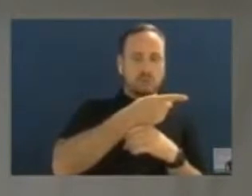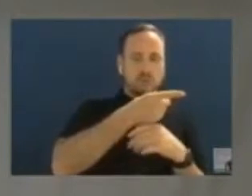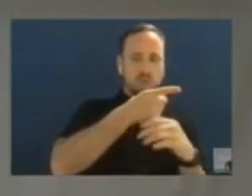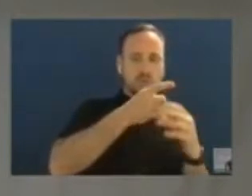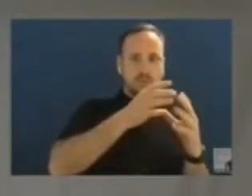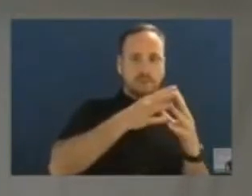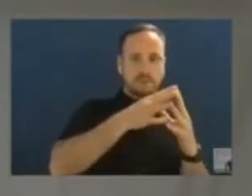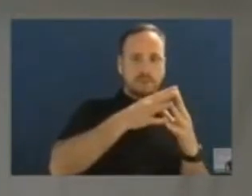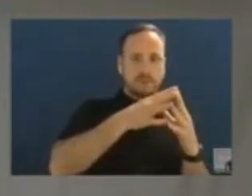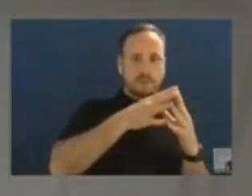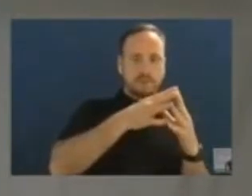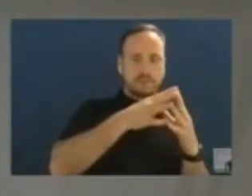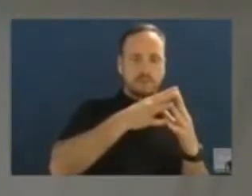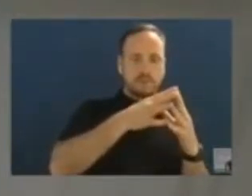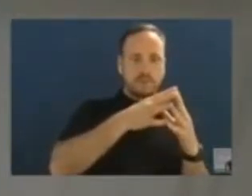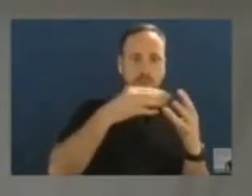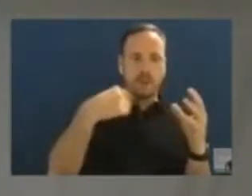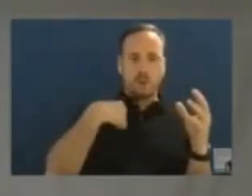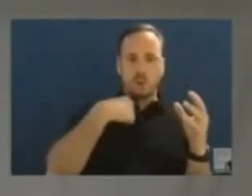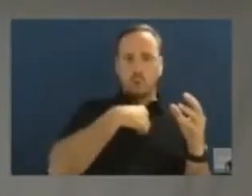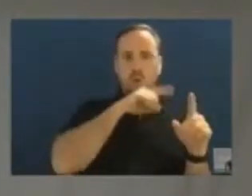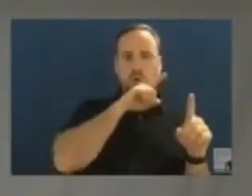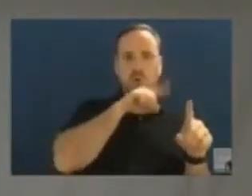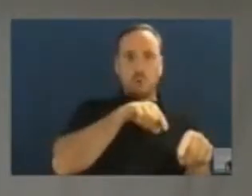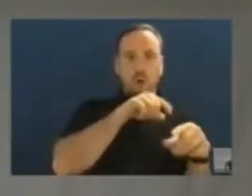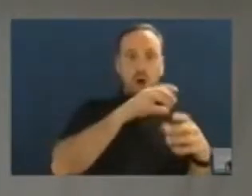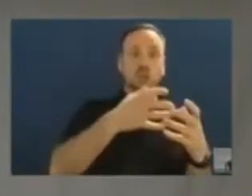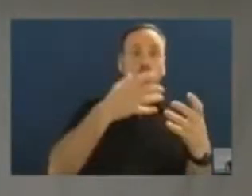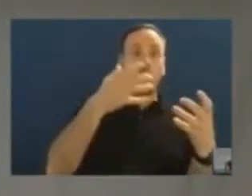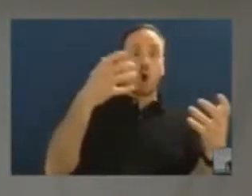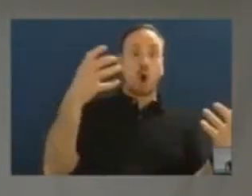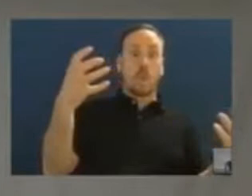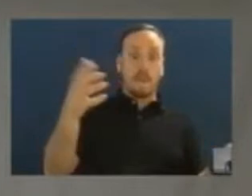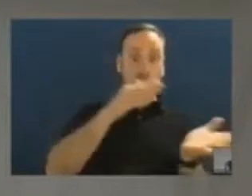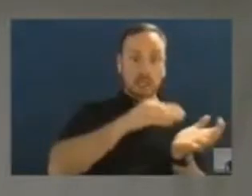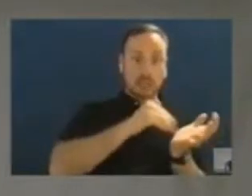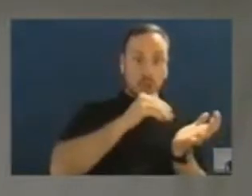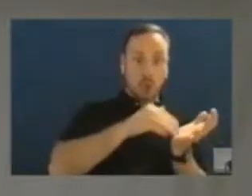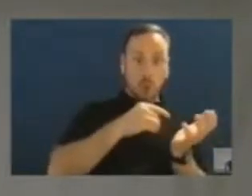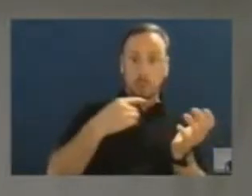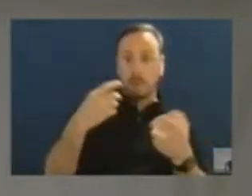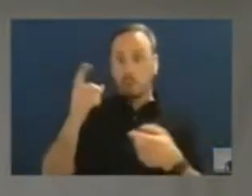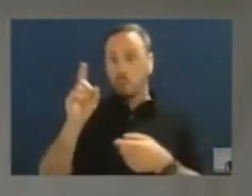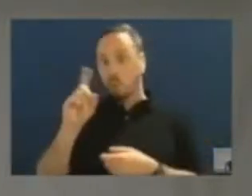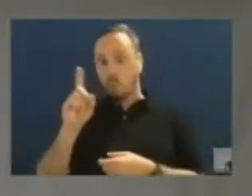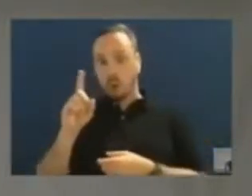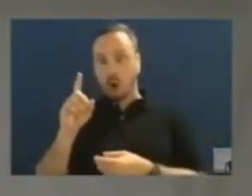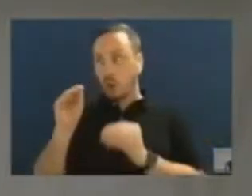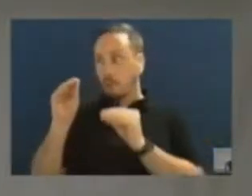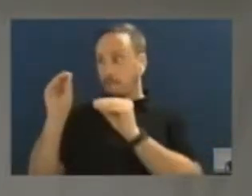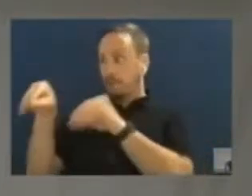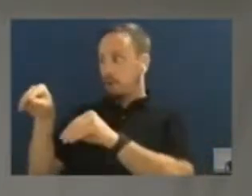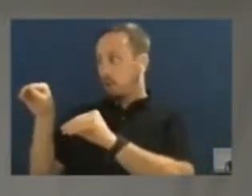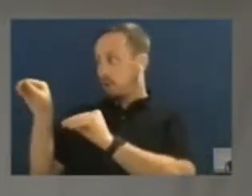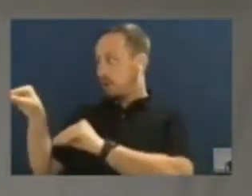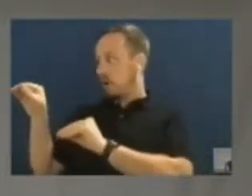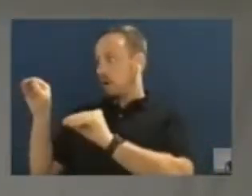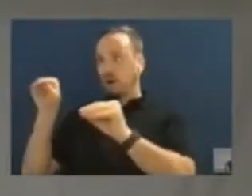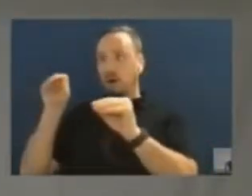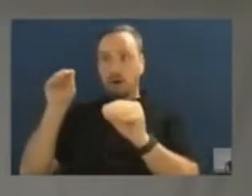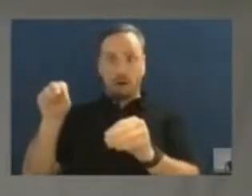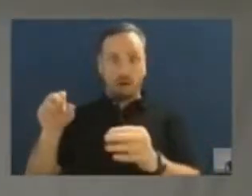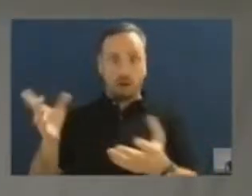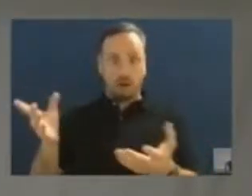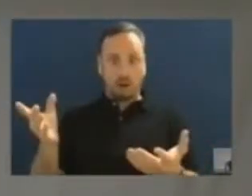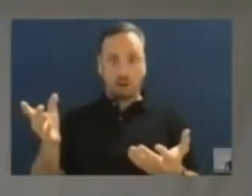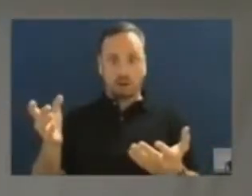Stamper, that we ordered so much soap that we were having problems trying to figure out where to store it in the interim. That's true, that and